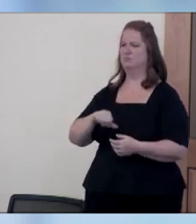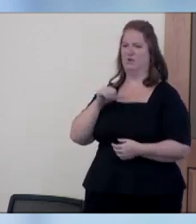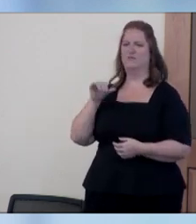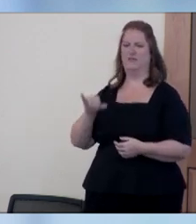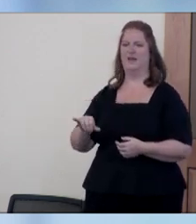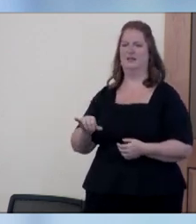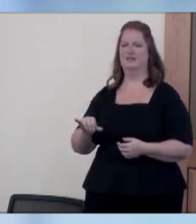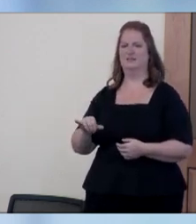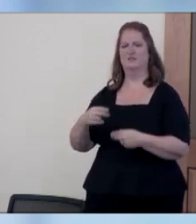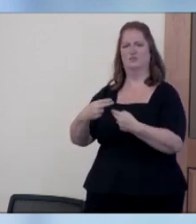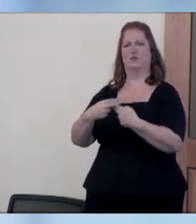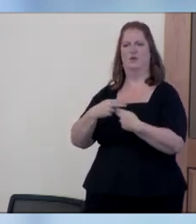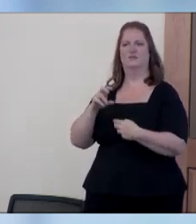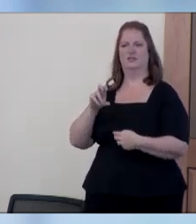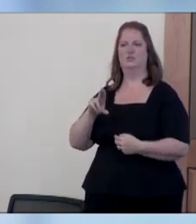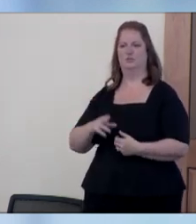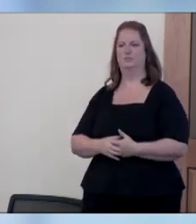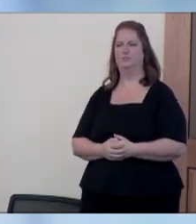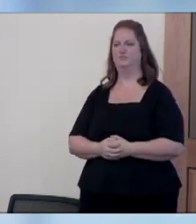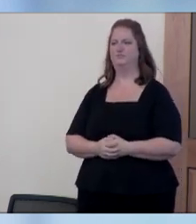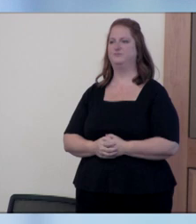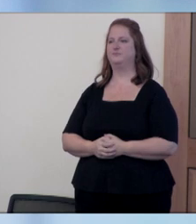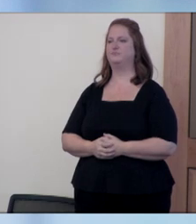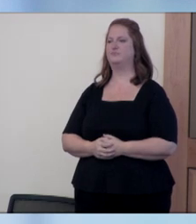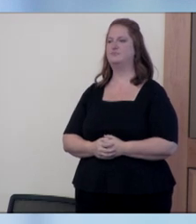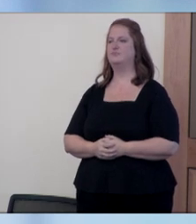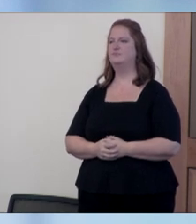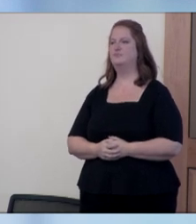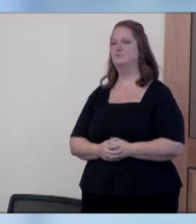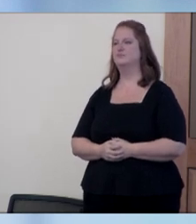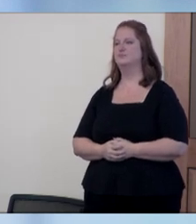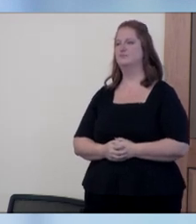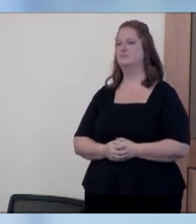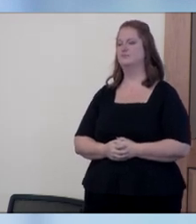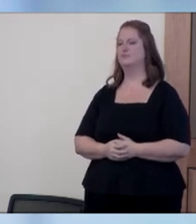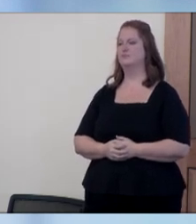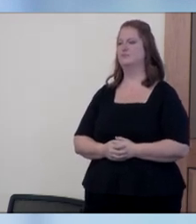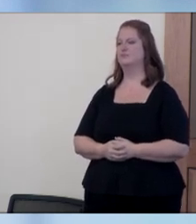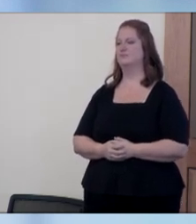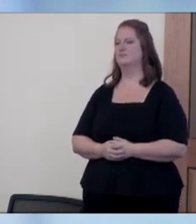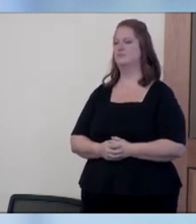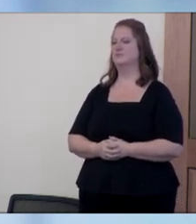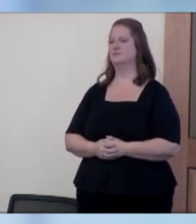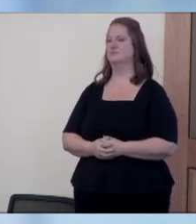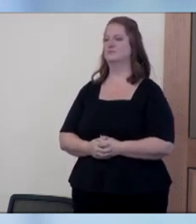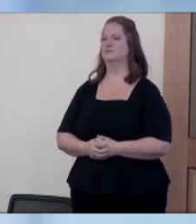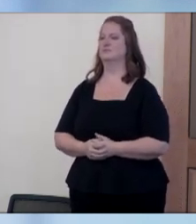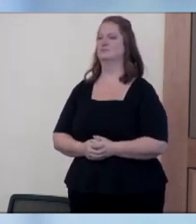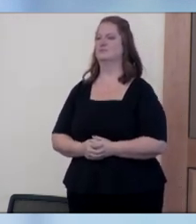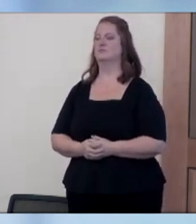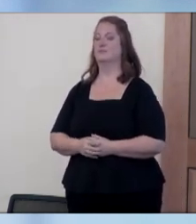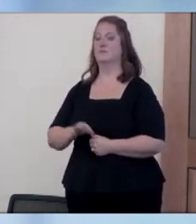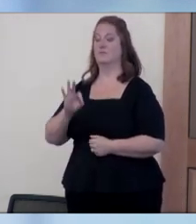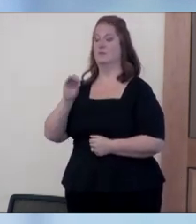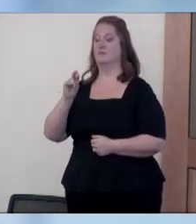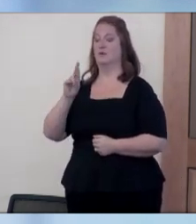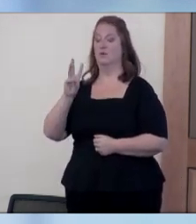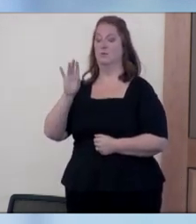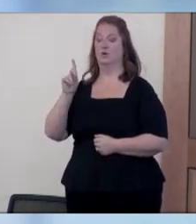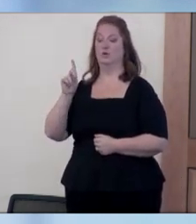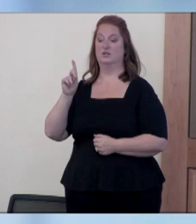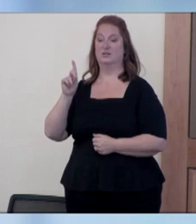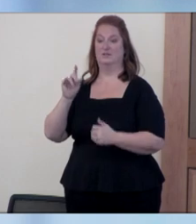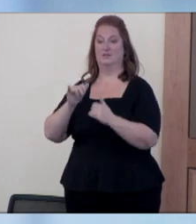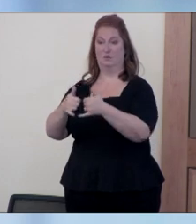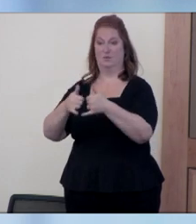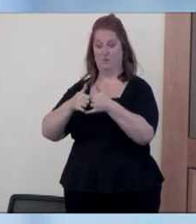is VCU. We were inaugural winners of the First Forward Award serving